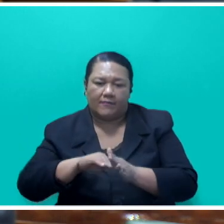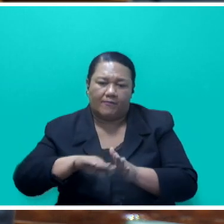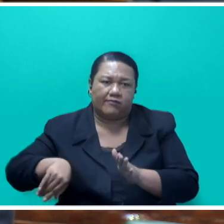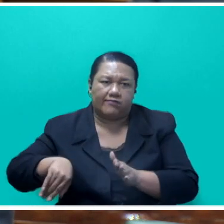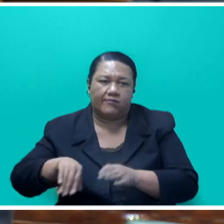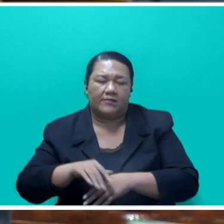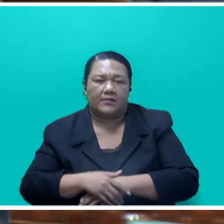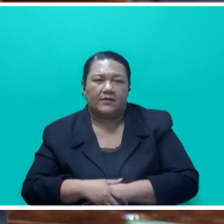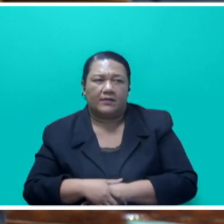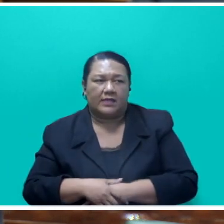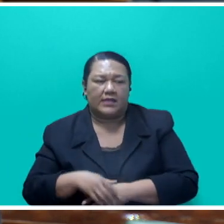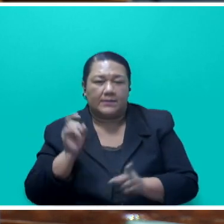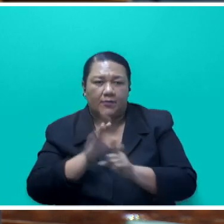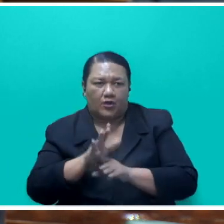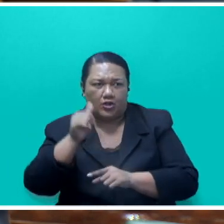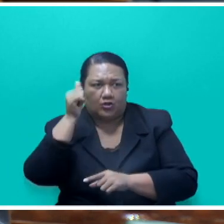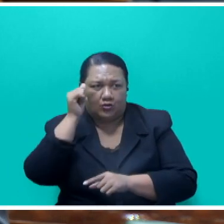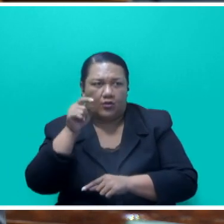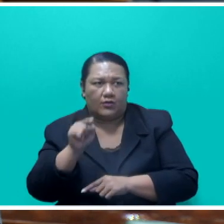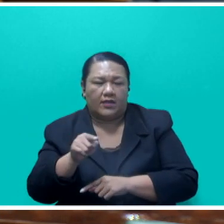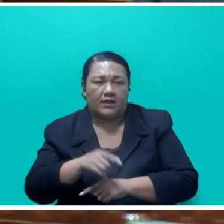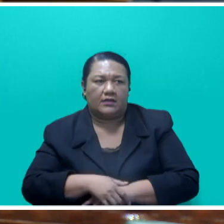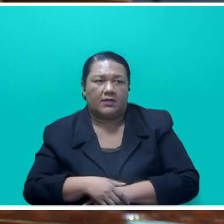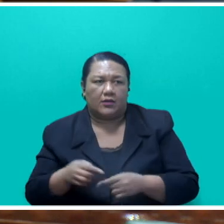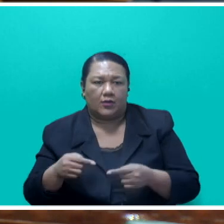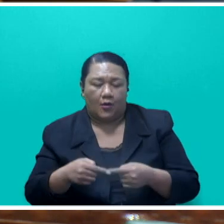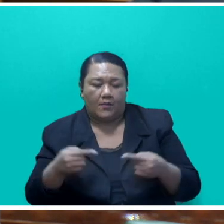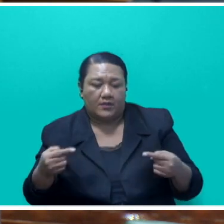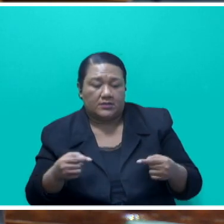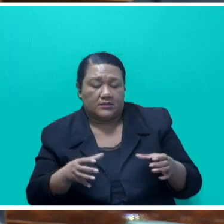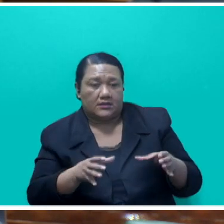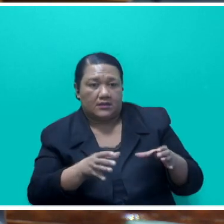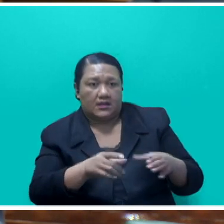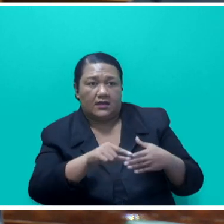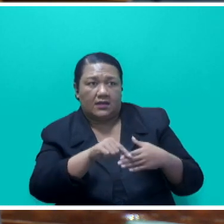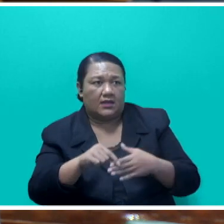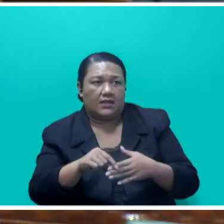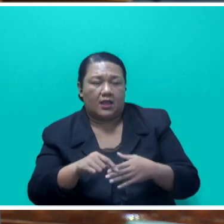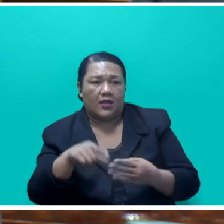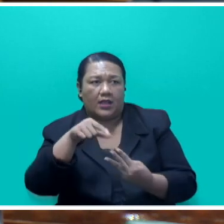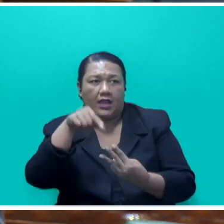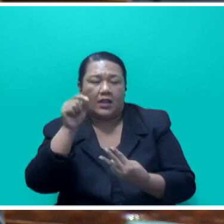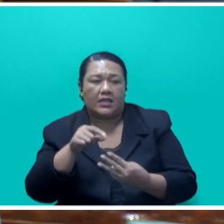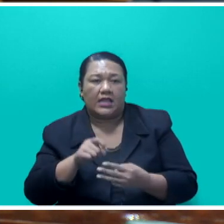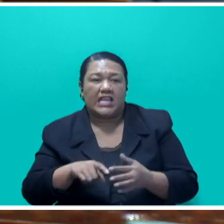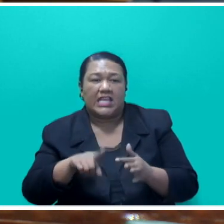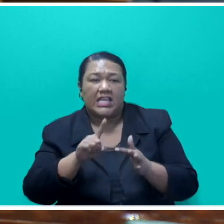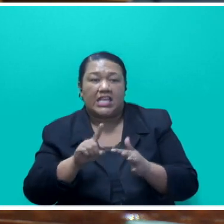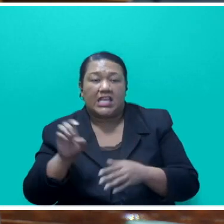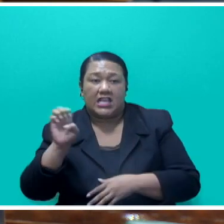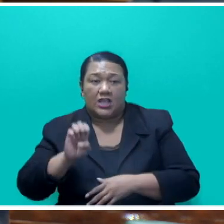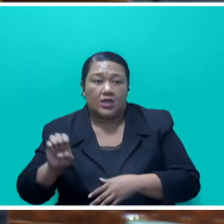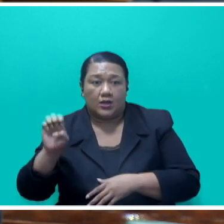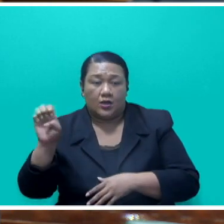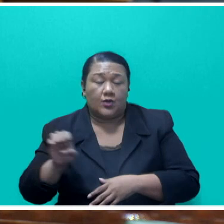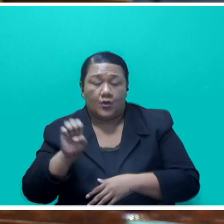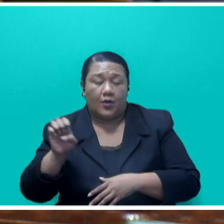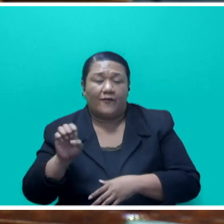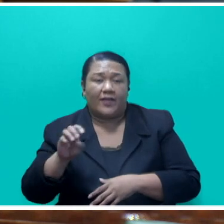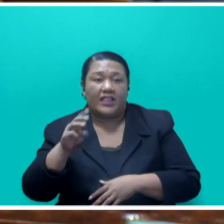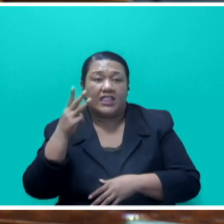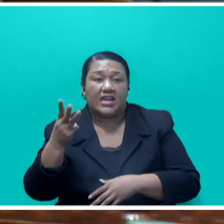shall always endeavor to reciprocate their trust. Mr. Speaker, Adarsh Mode,